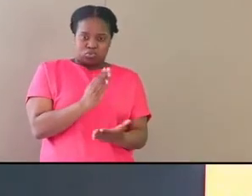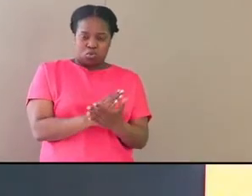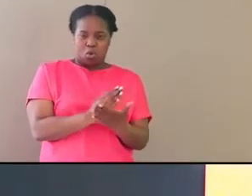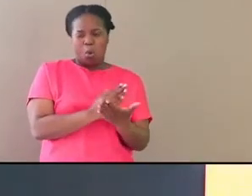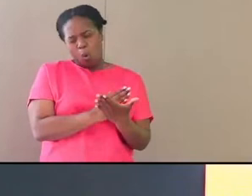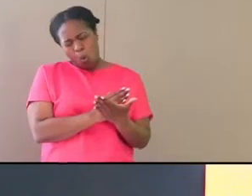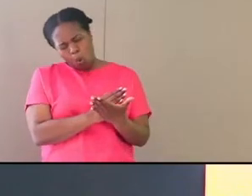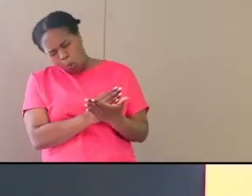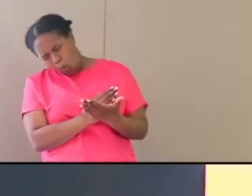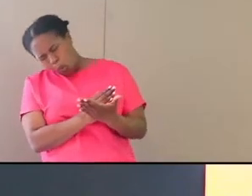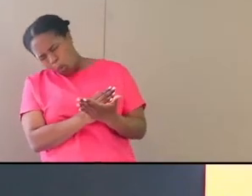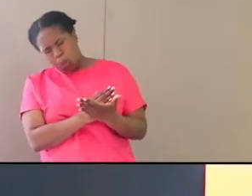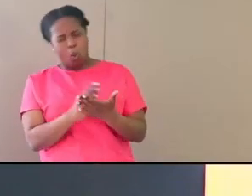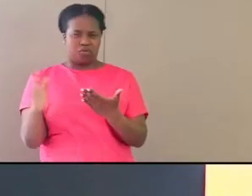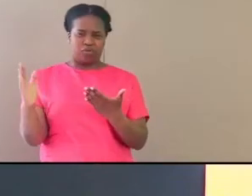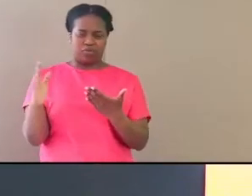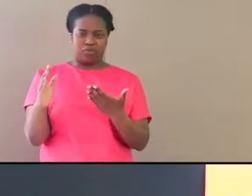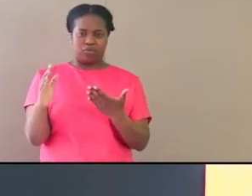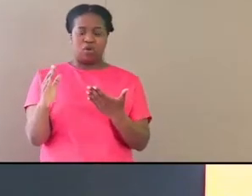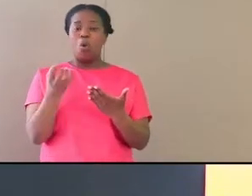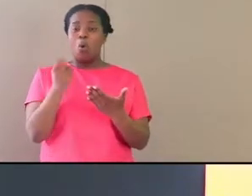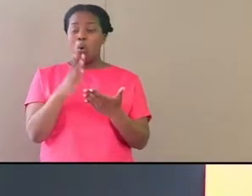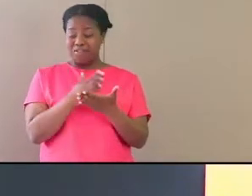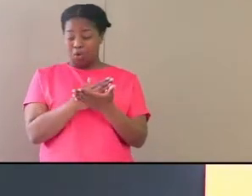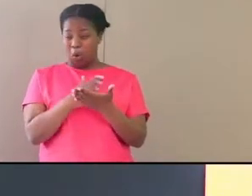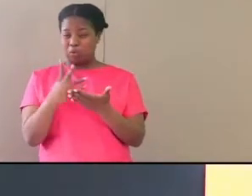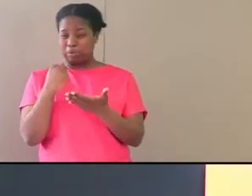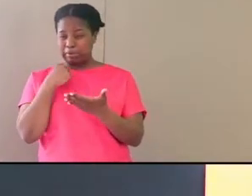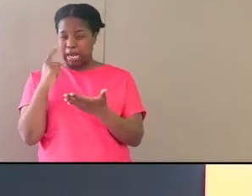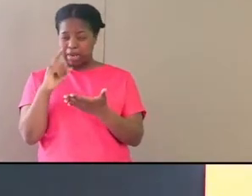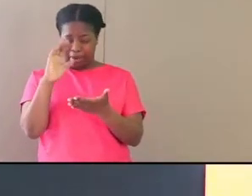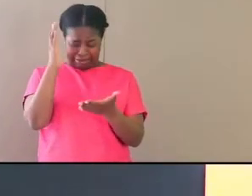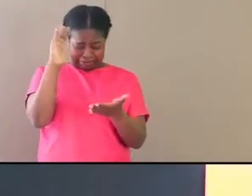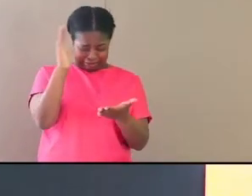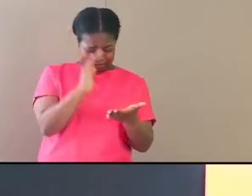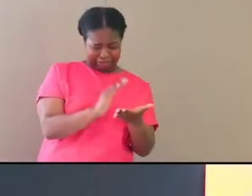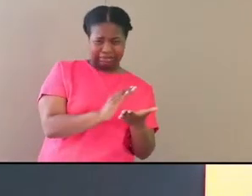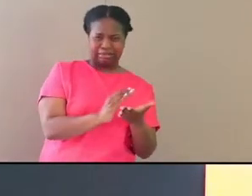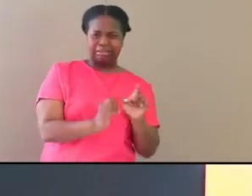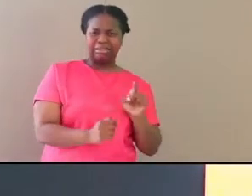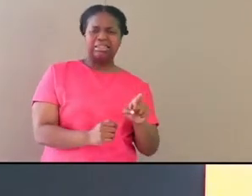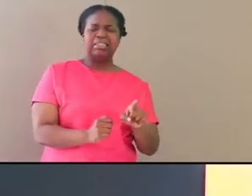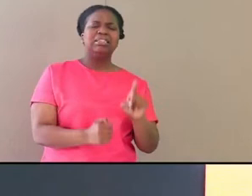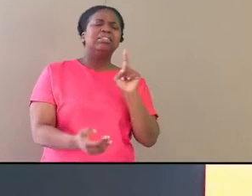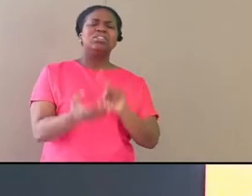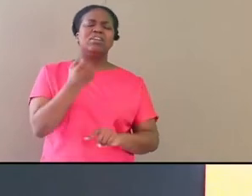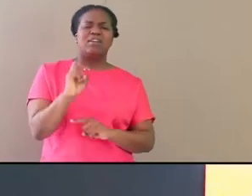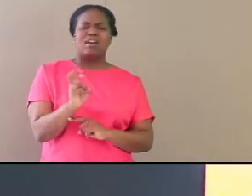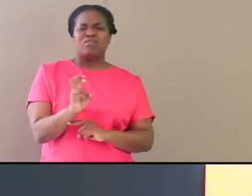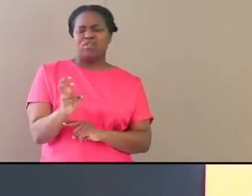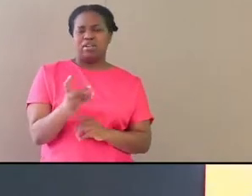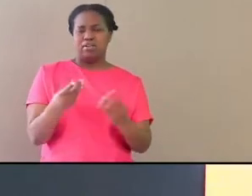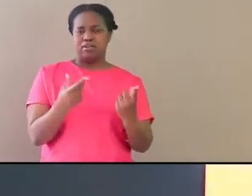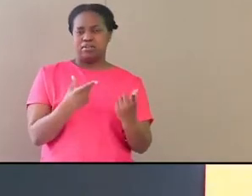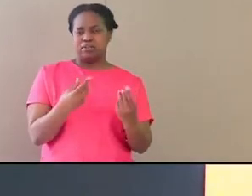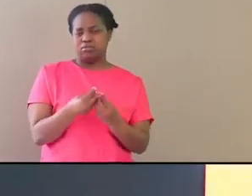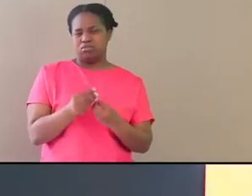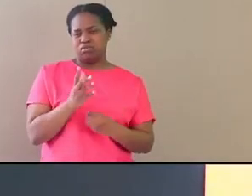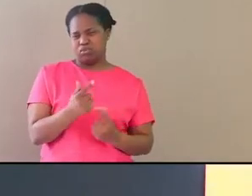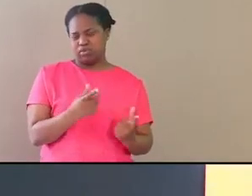fall here, we know that our sites are much, much higher sites for us to be able to achieve the things that we do?